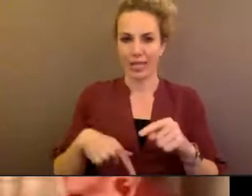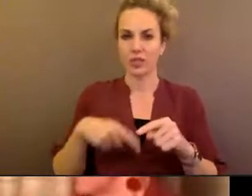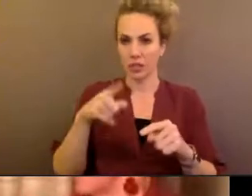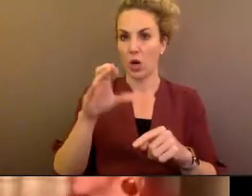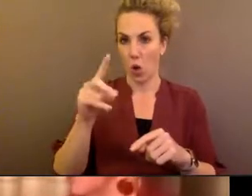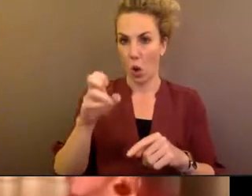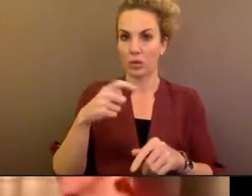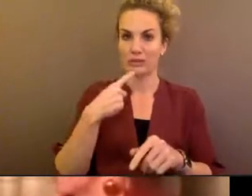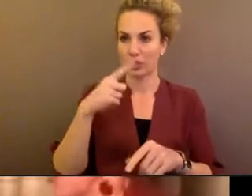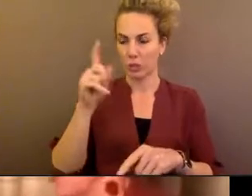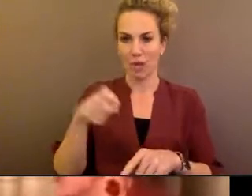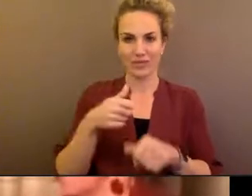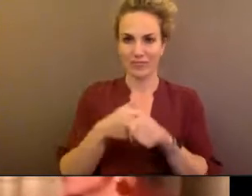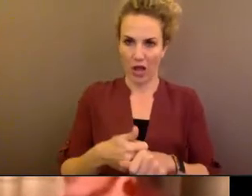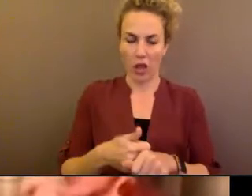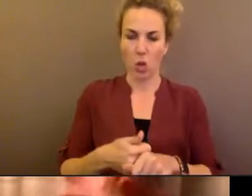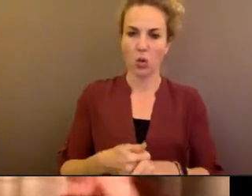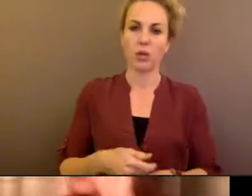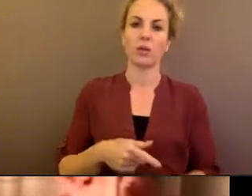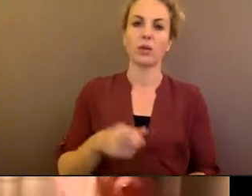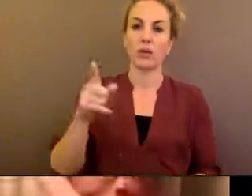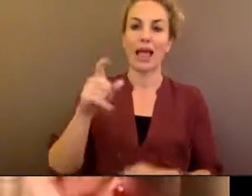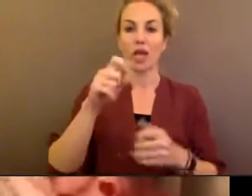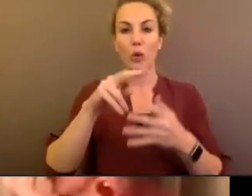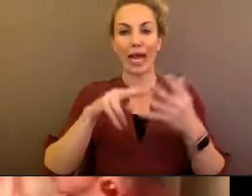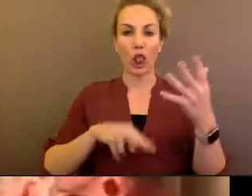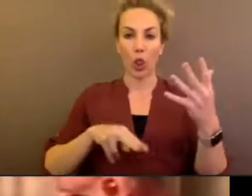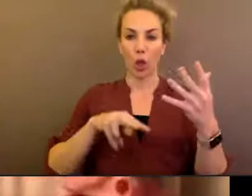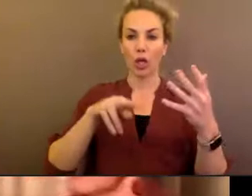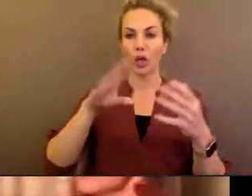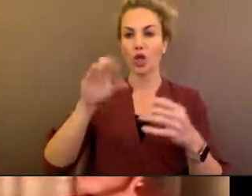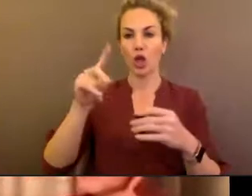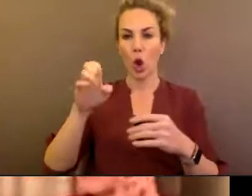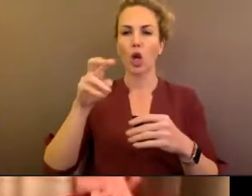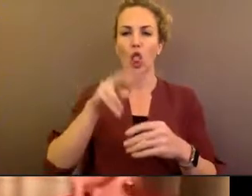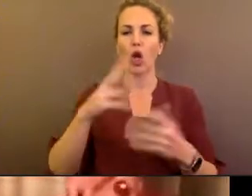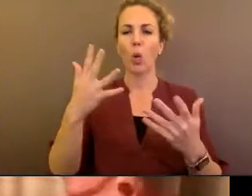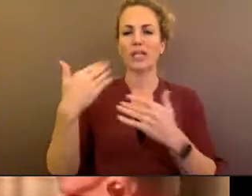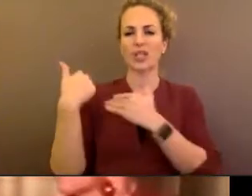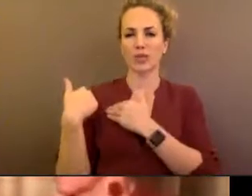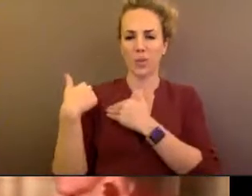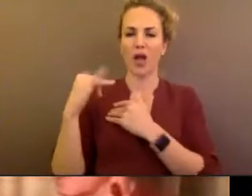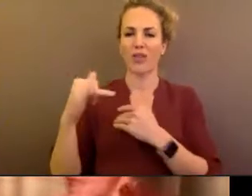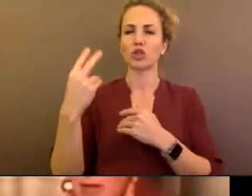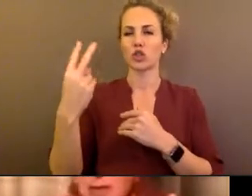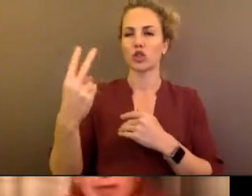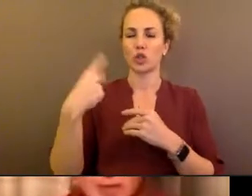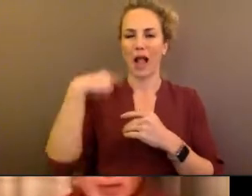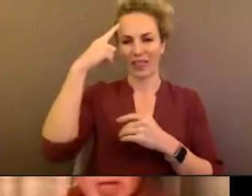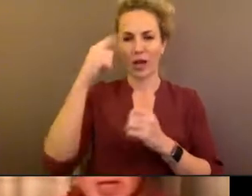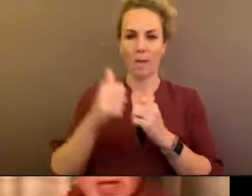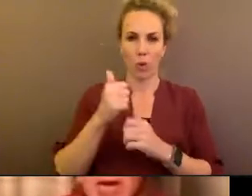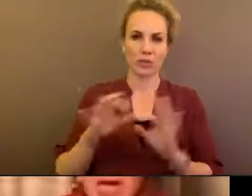and you just need to know what they are. And you can actually go through the code and pull out what are the responsibilities. Those are the two that I think are